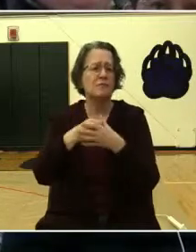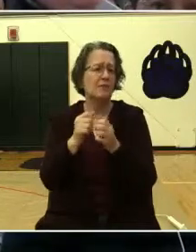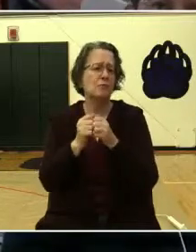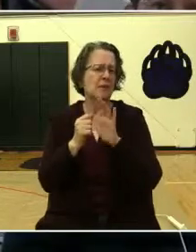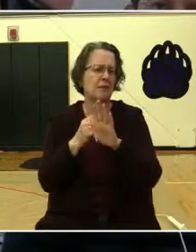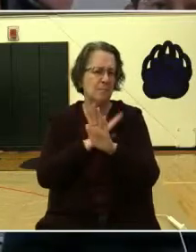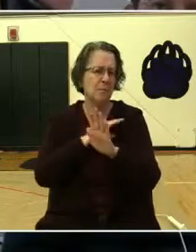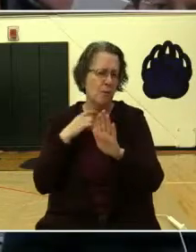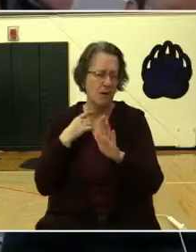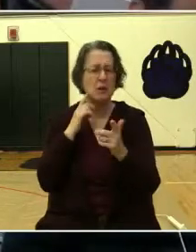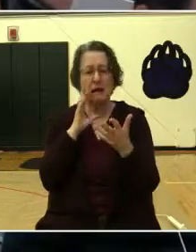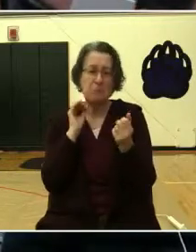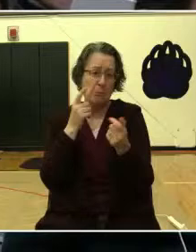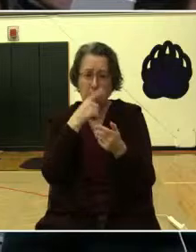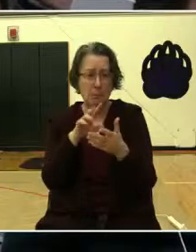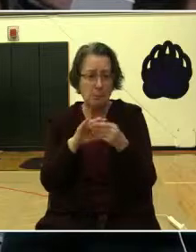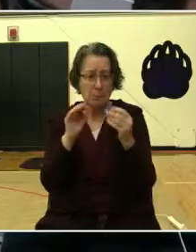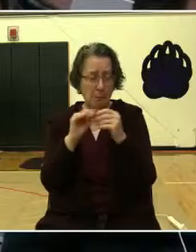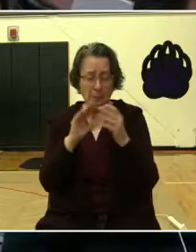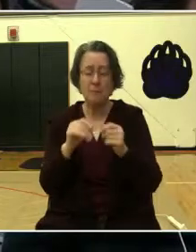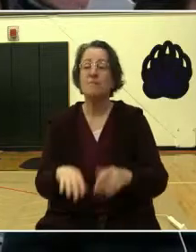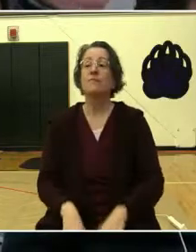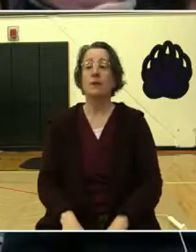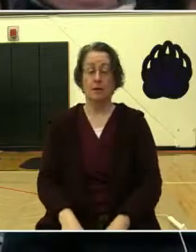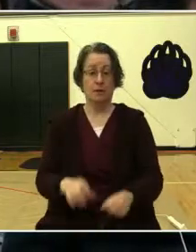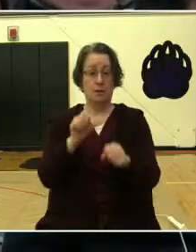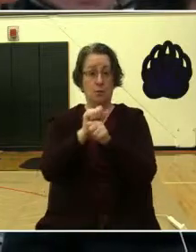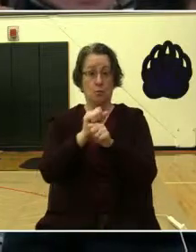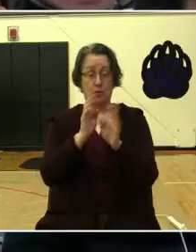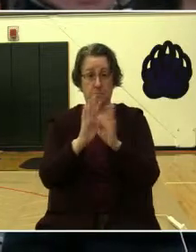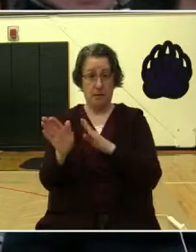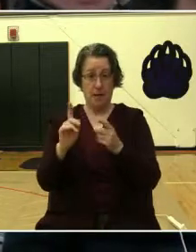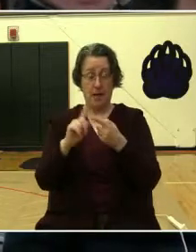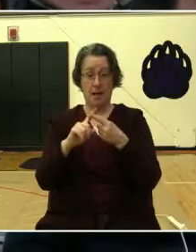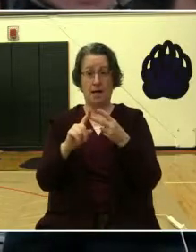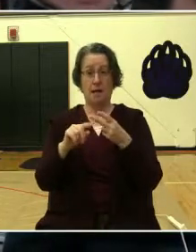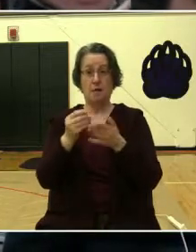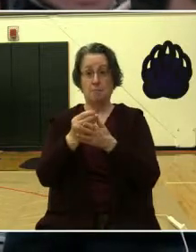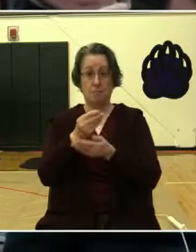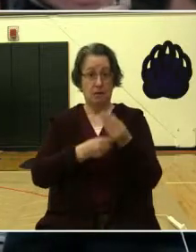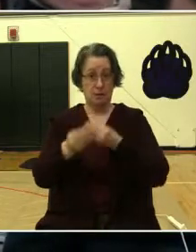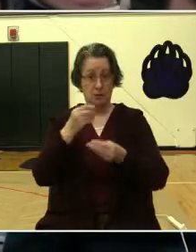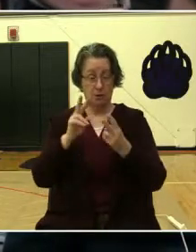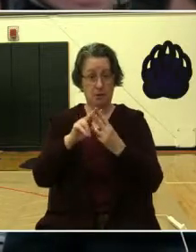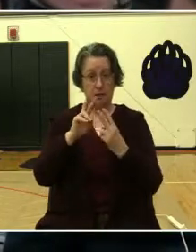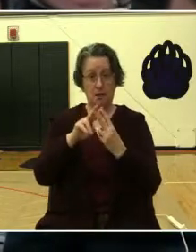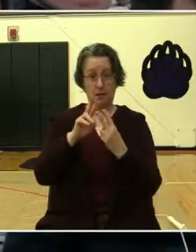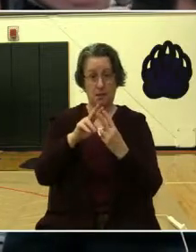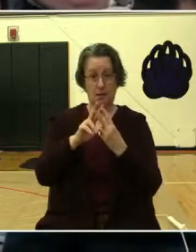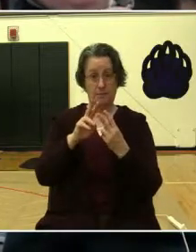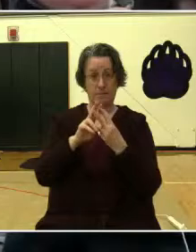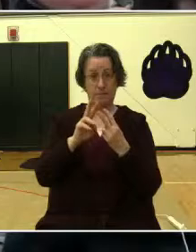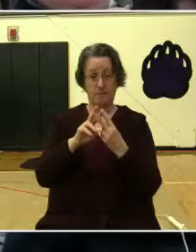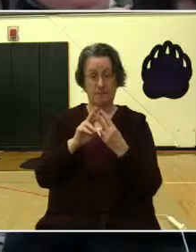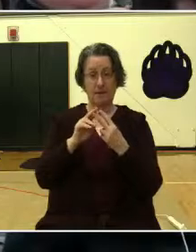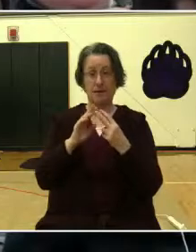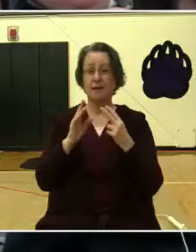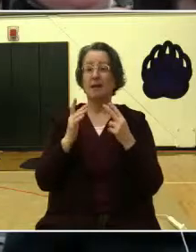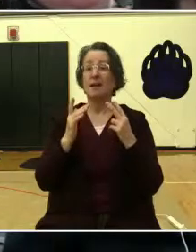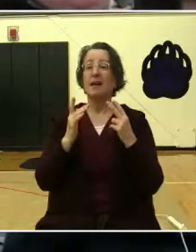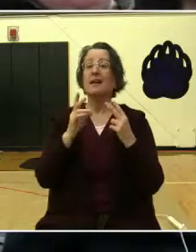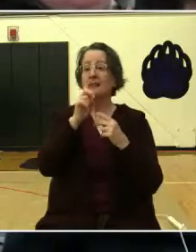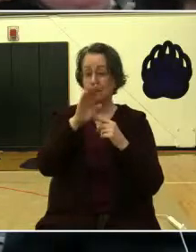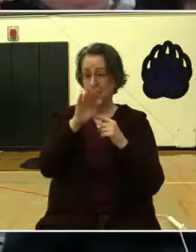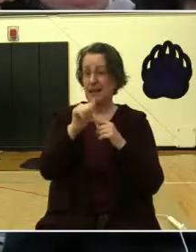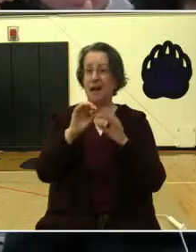about the um work plan and budget I think you were talking about is developed by the downtown bror